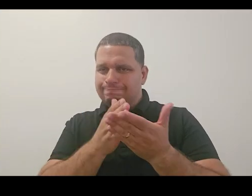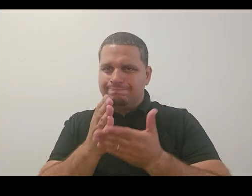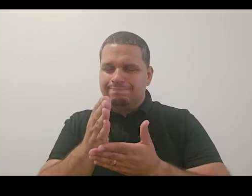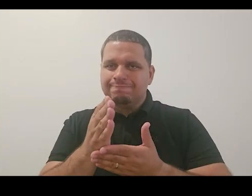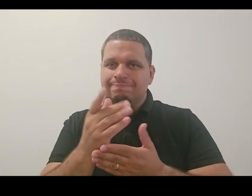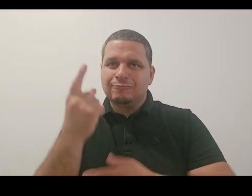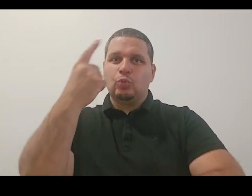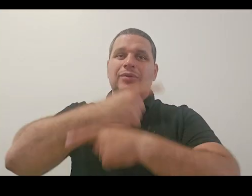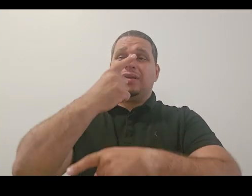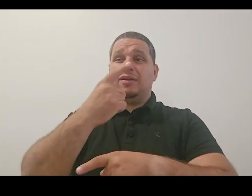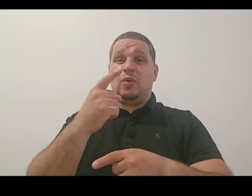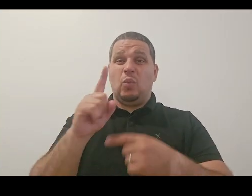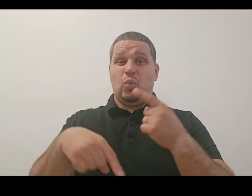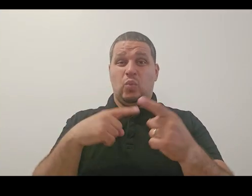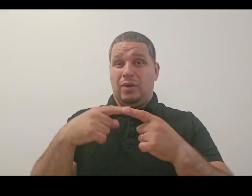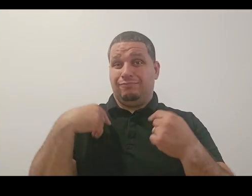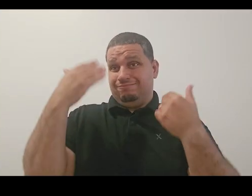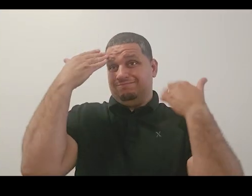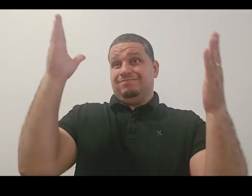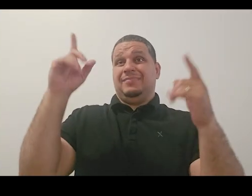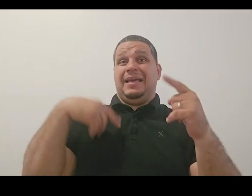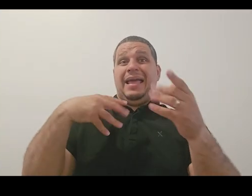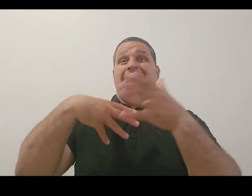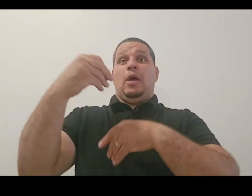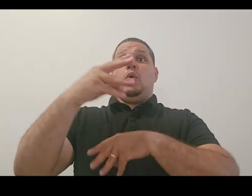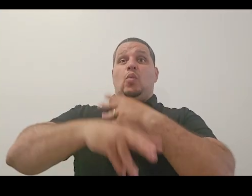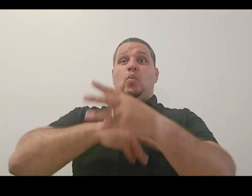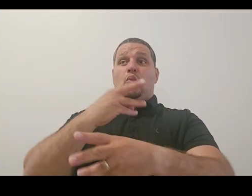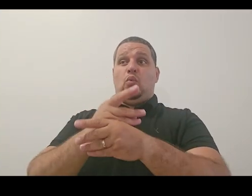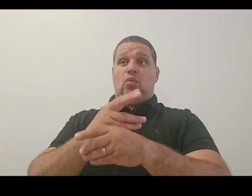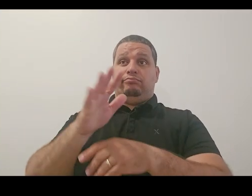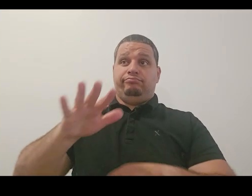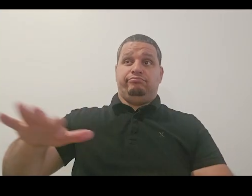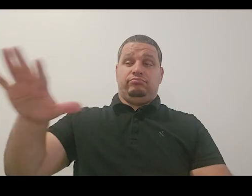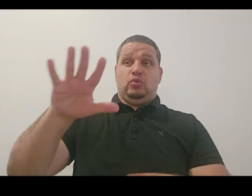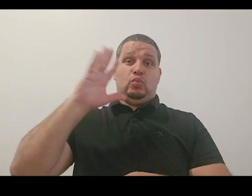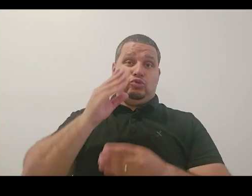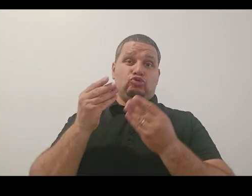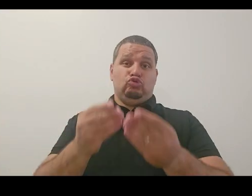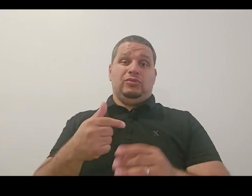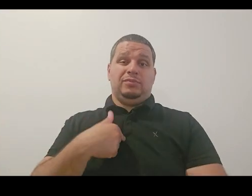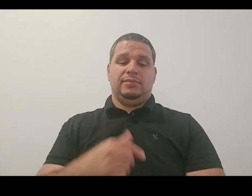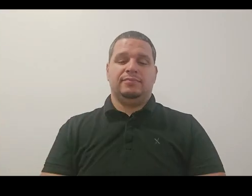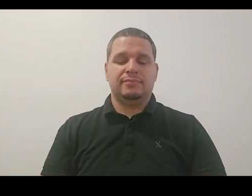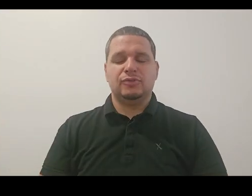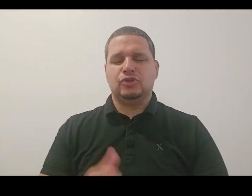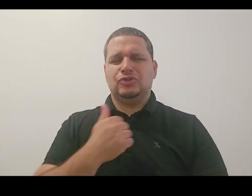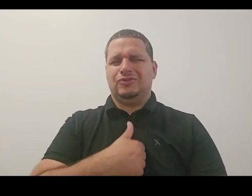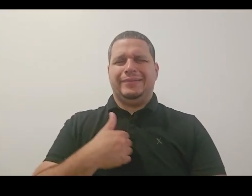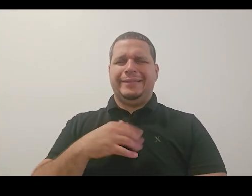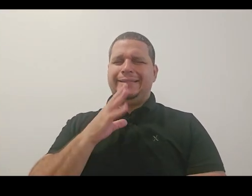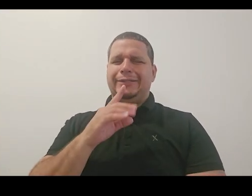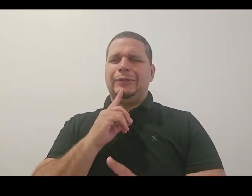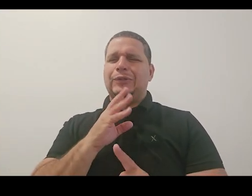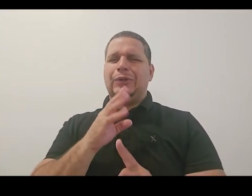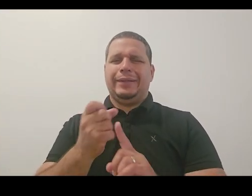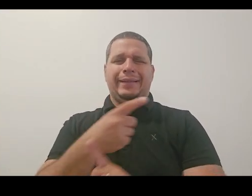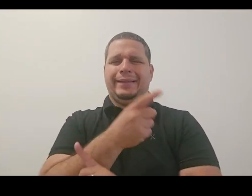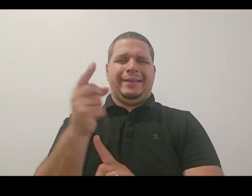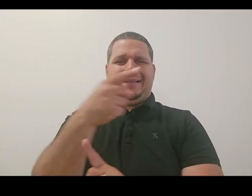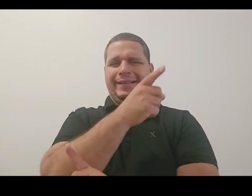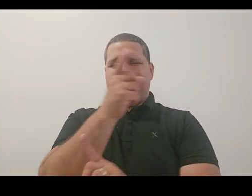day when you just really don't know when you go out into the world how you're going to be treated. Like, that was a kind of a wild random rant. I'm